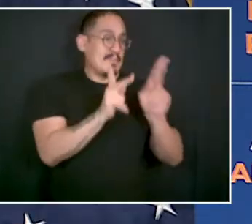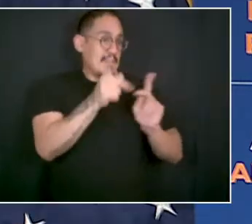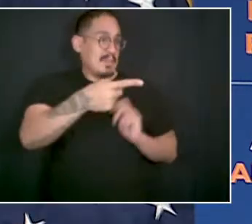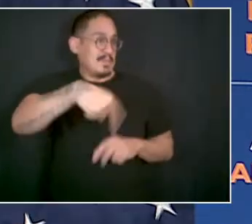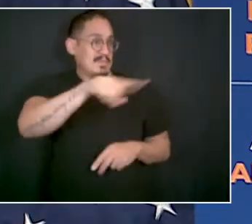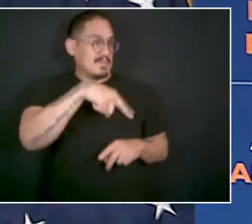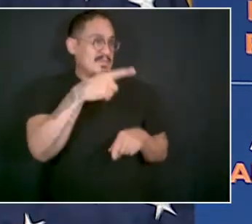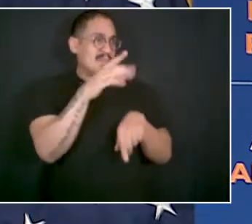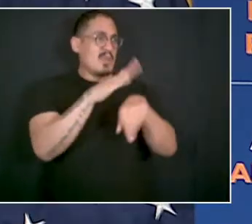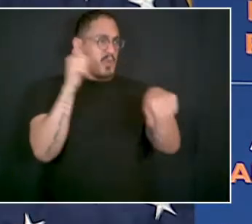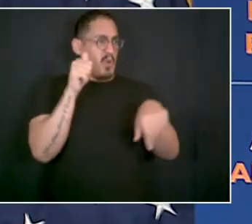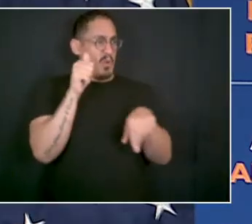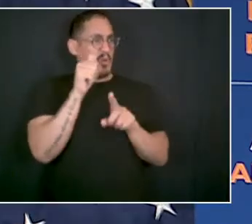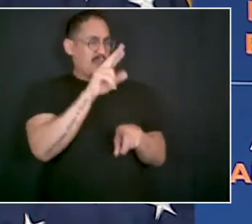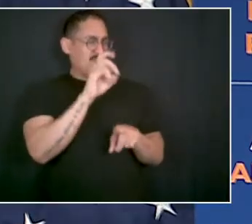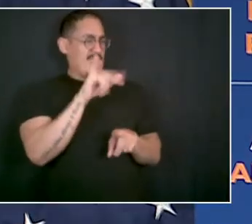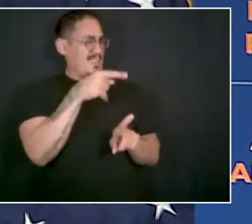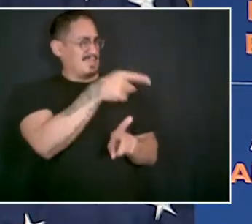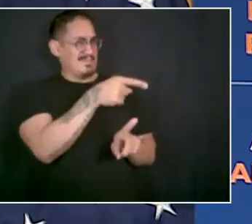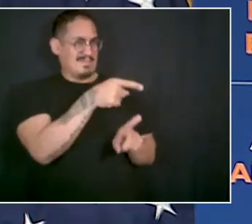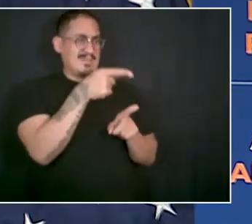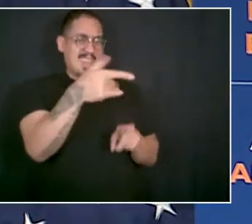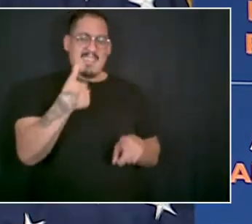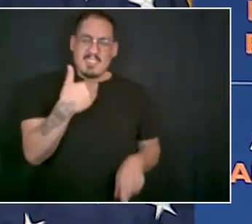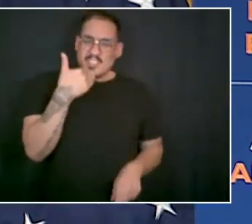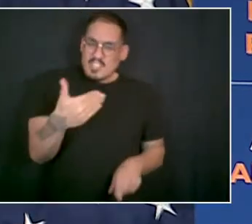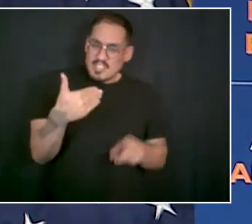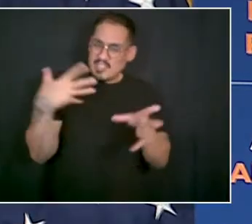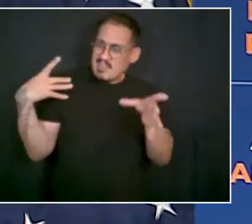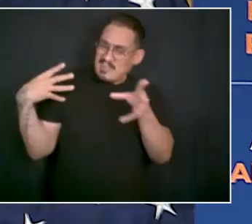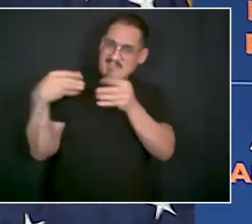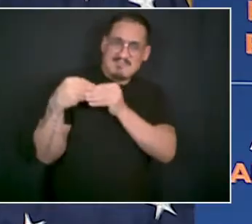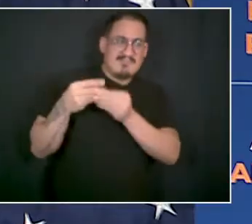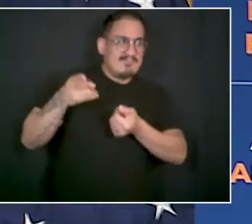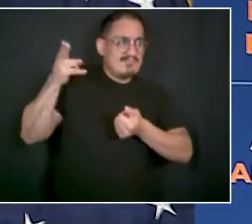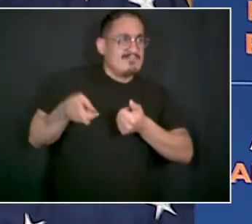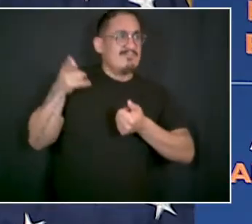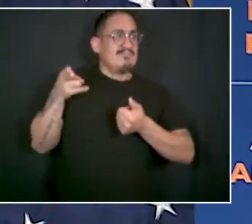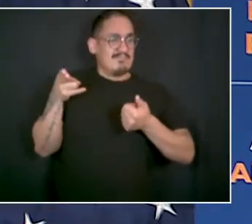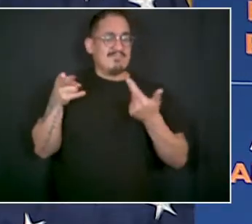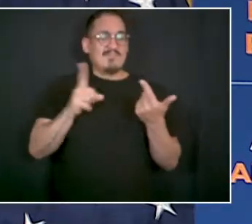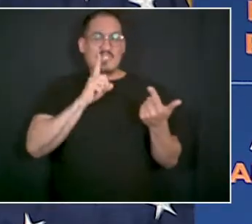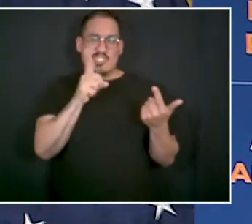a good track record. Listen, Randy, we should be really proud